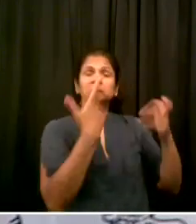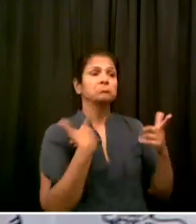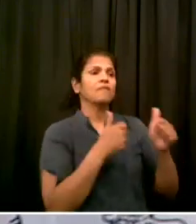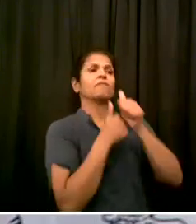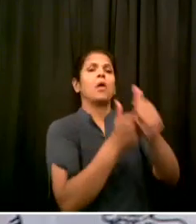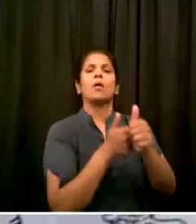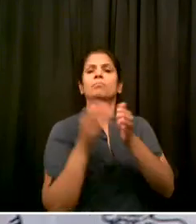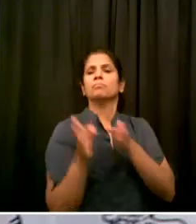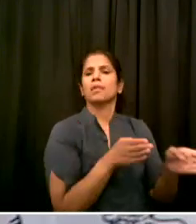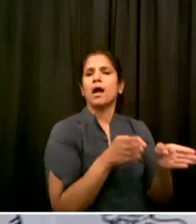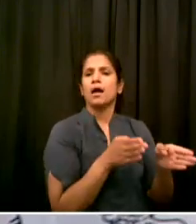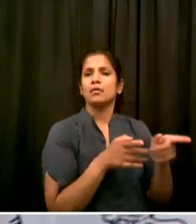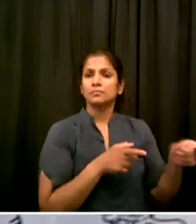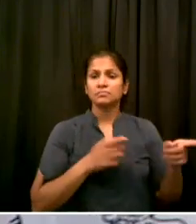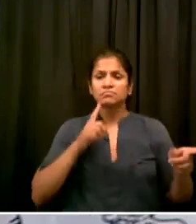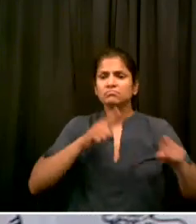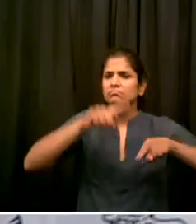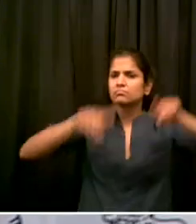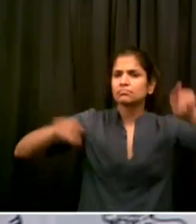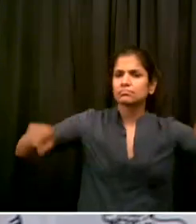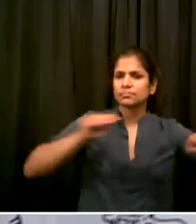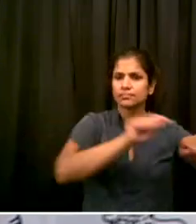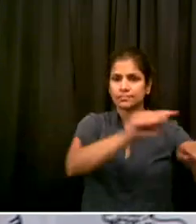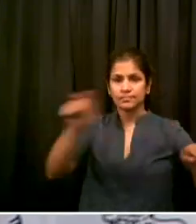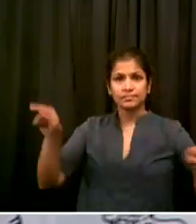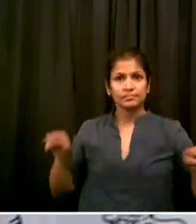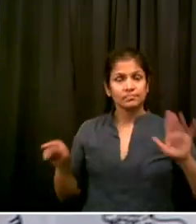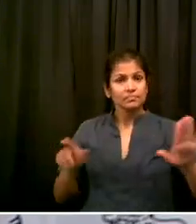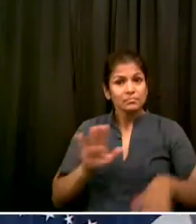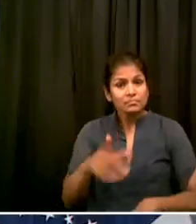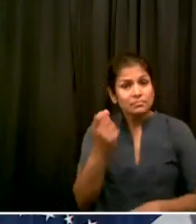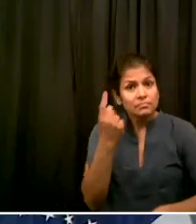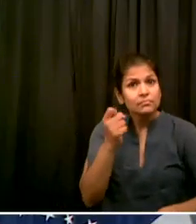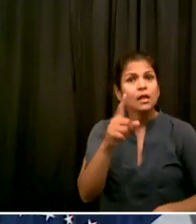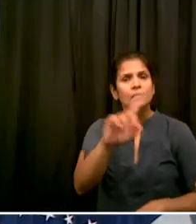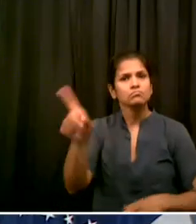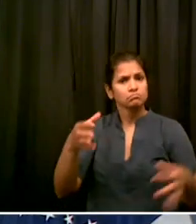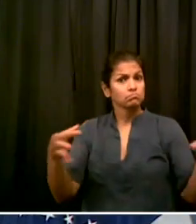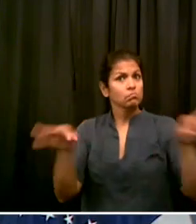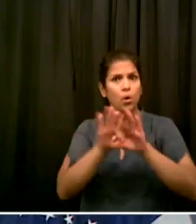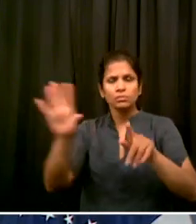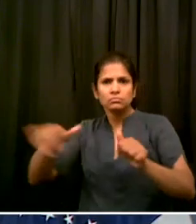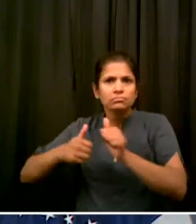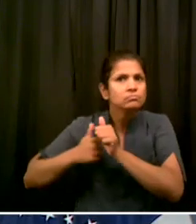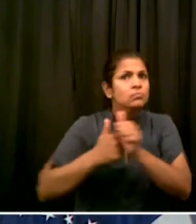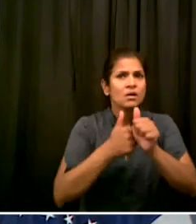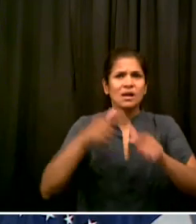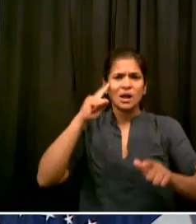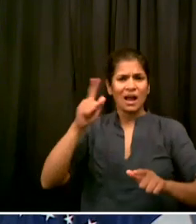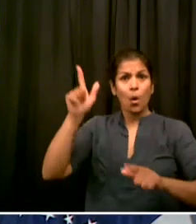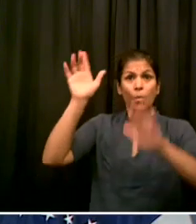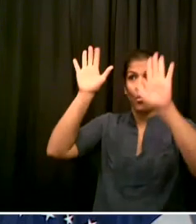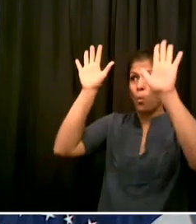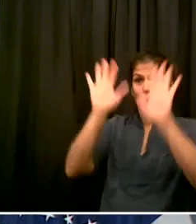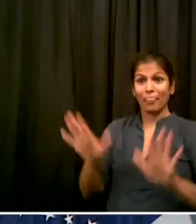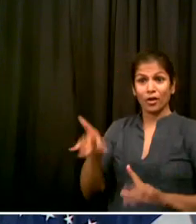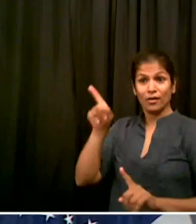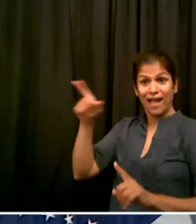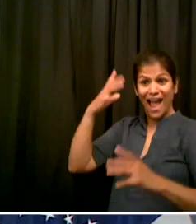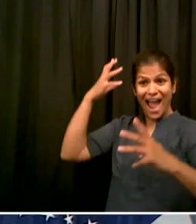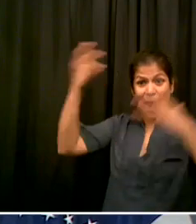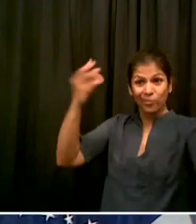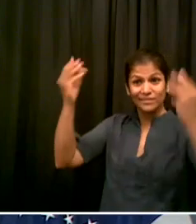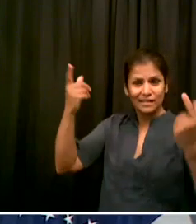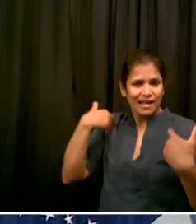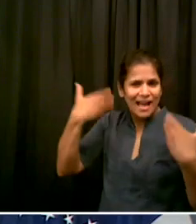anyway because the weather is always the X factor. Richard? Thank you, Mr. Mayor. Gloria, I would just remind everyone what